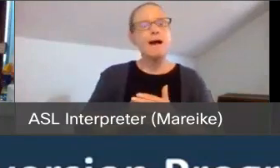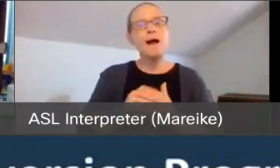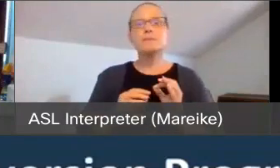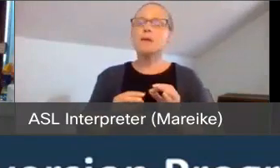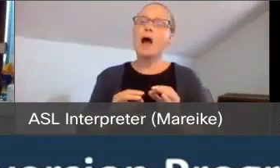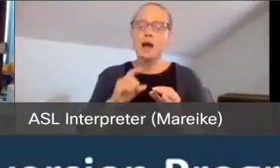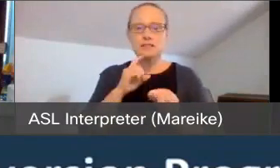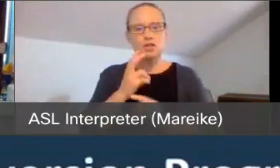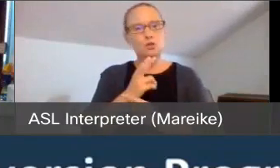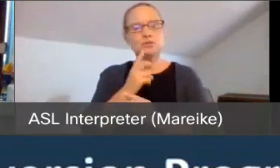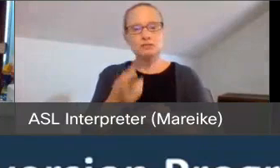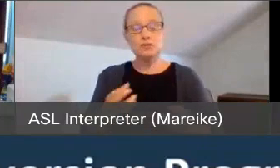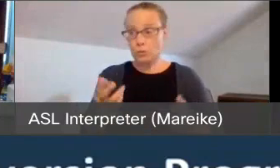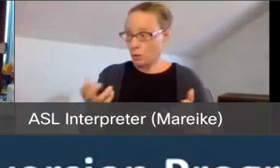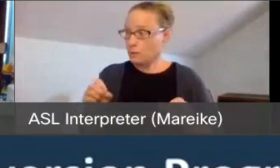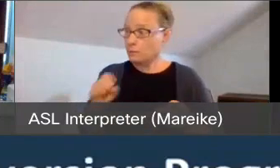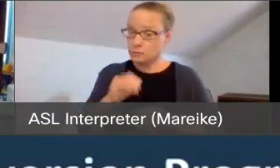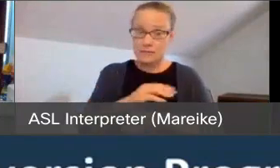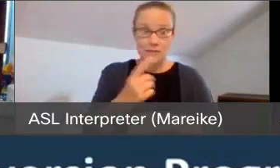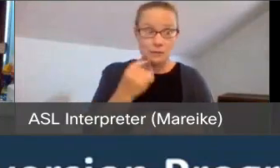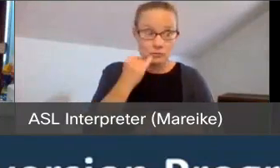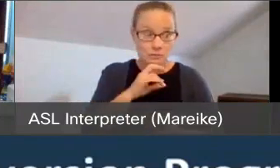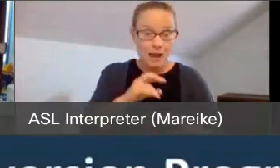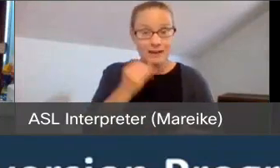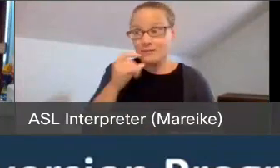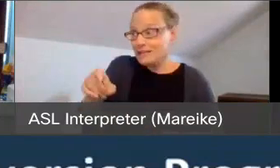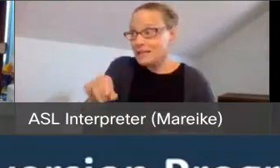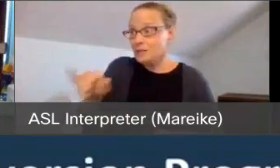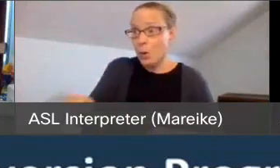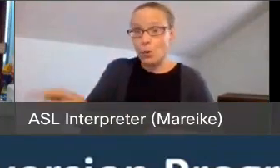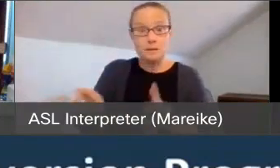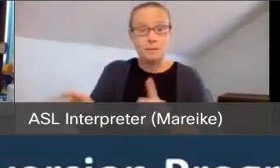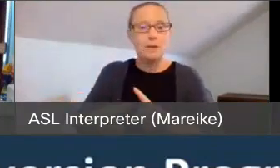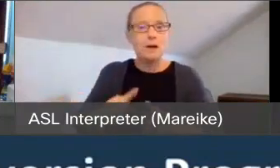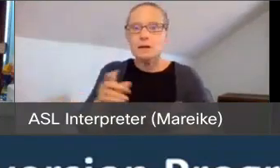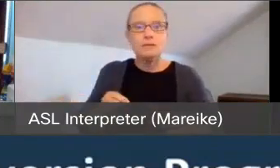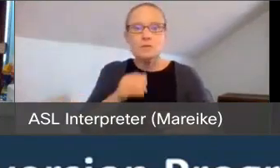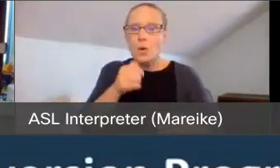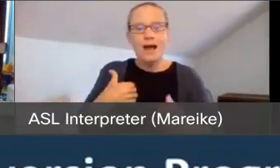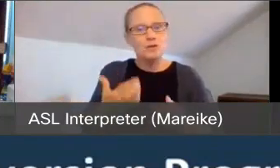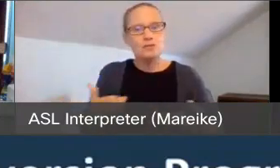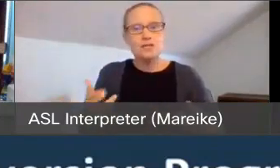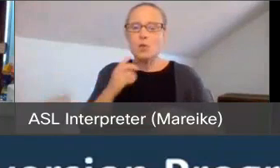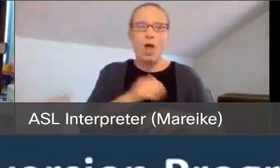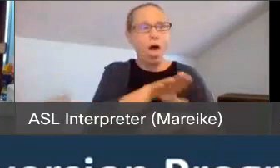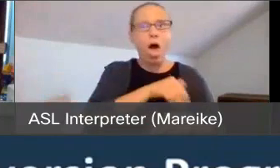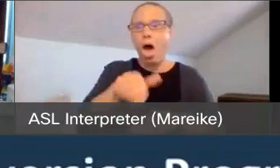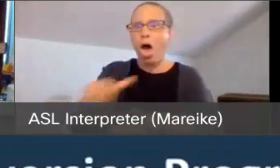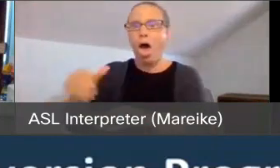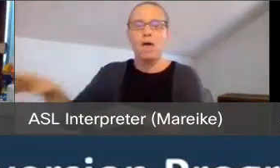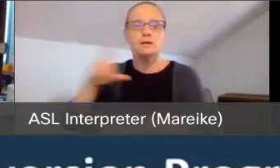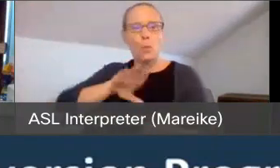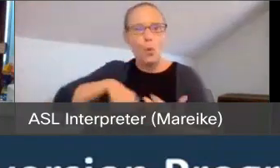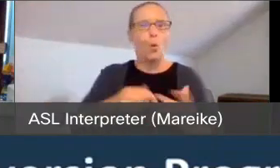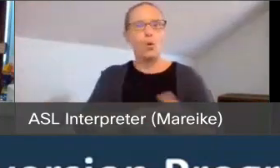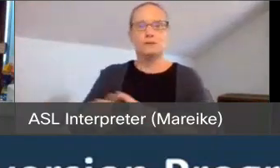to send people out or someone to respond when we need those folks, but we definitely don't have the resources in the community to send somebody to respond